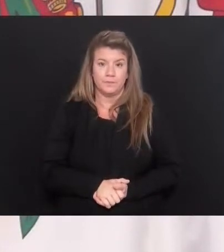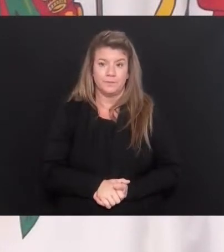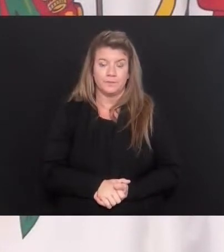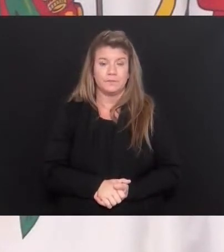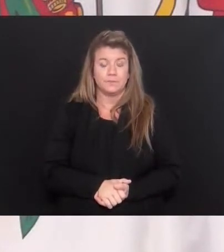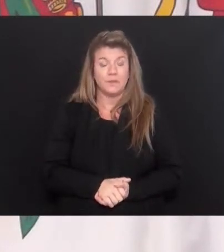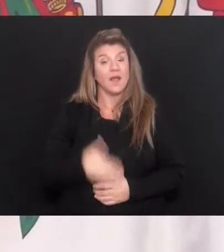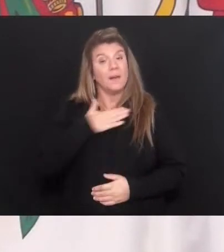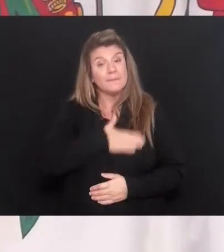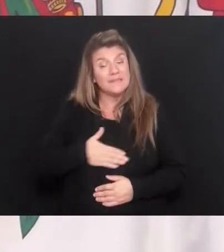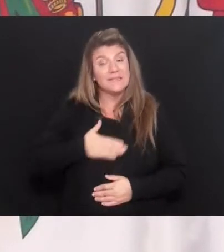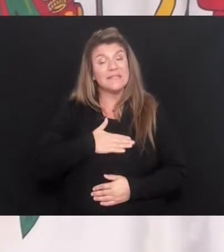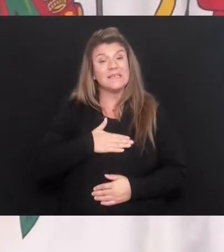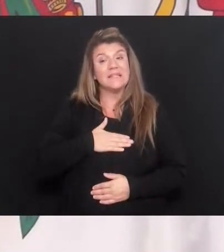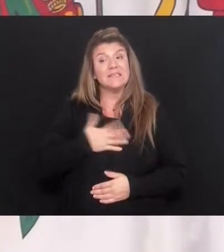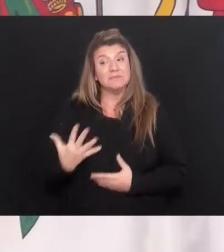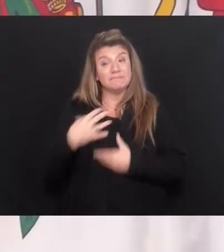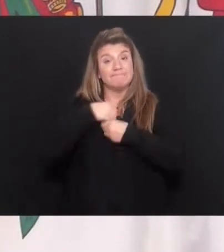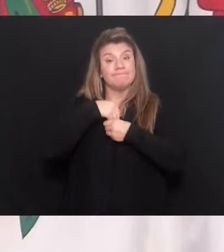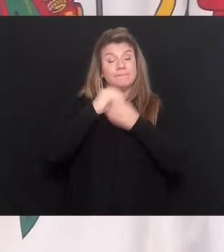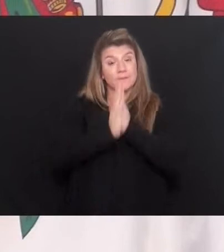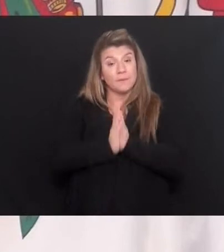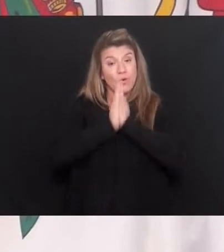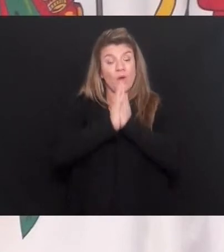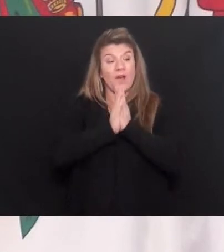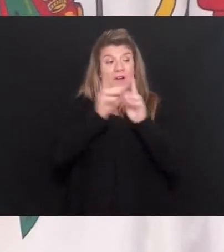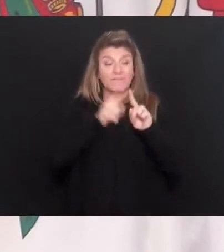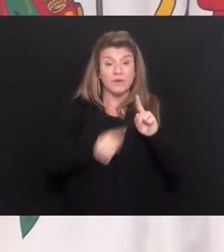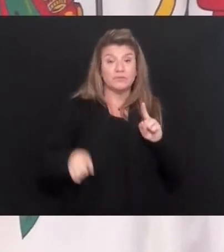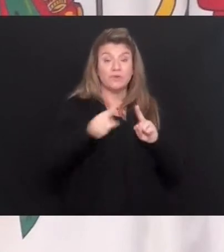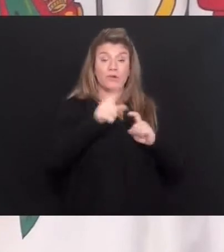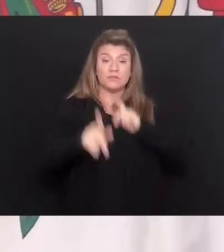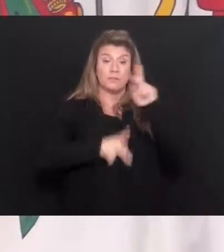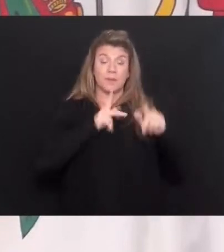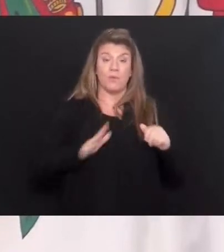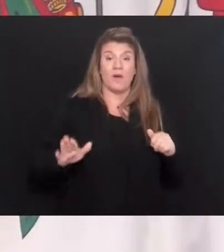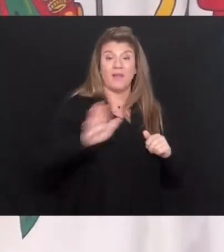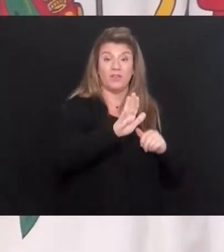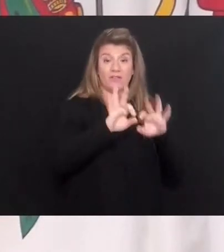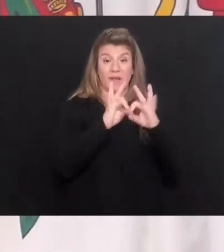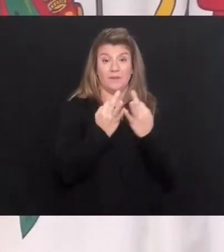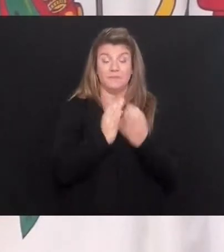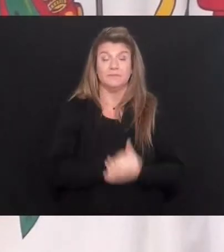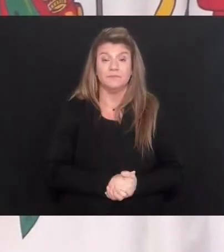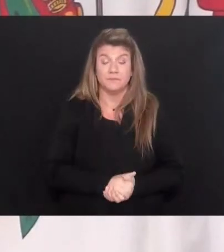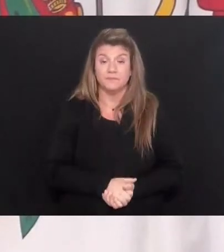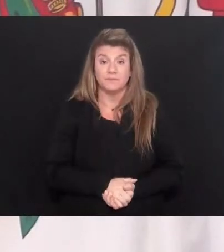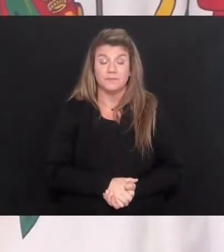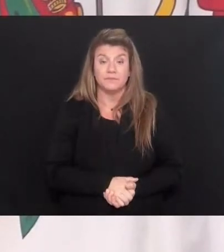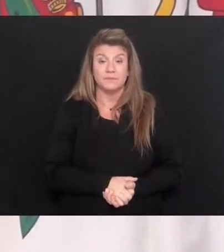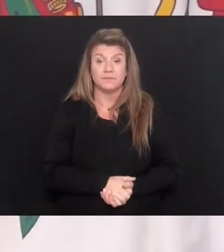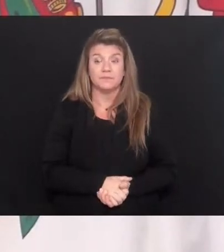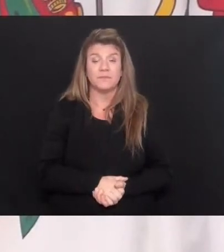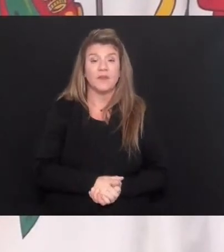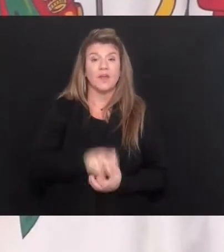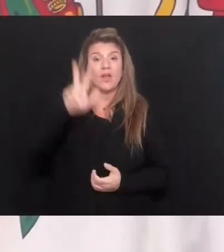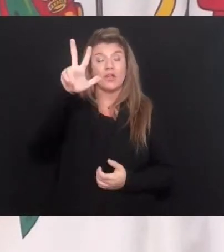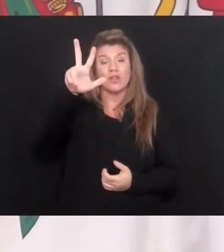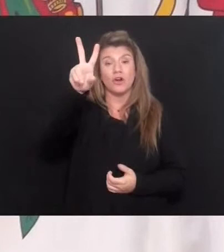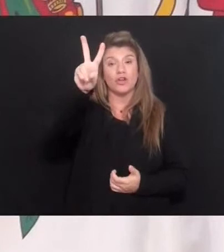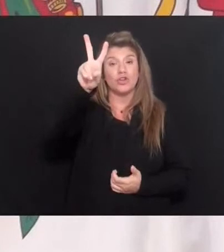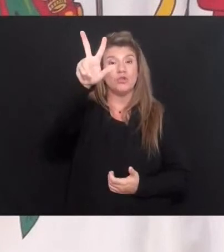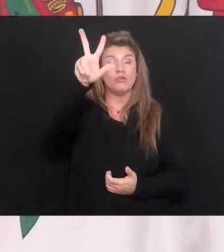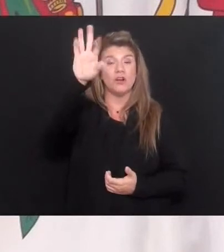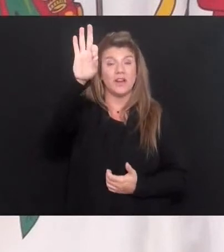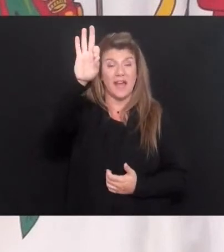Please join me in your prayers for all these people and all their loved ones. The